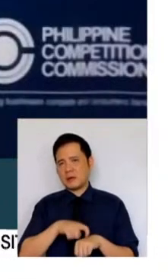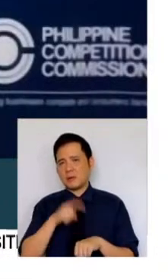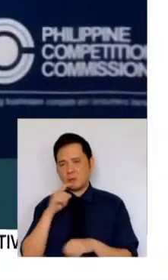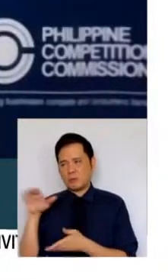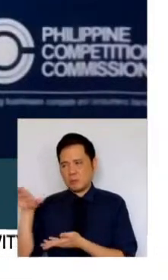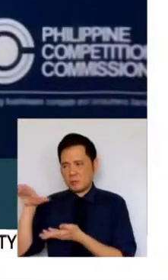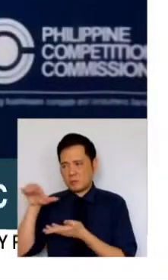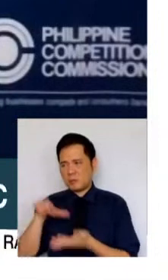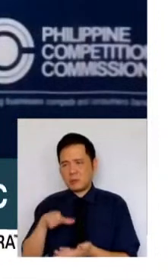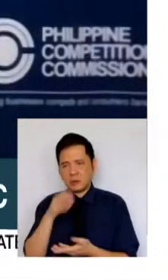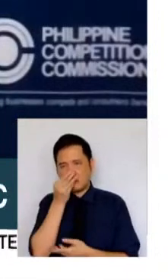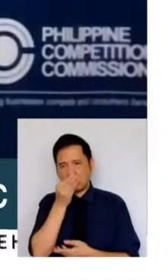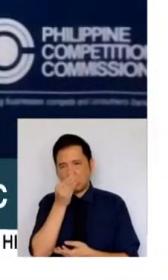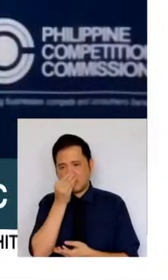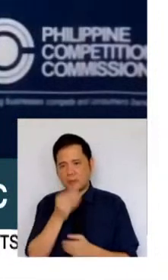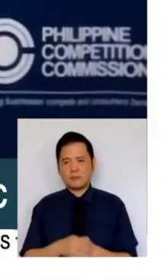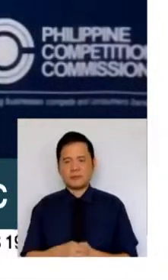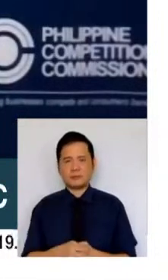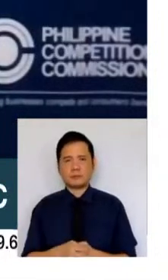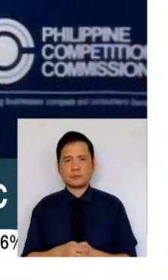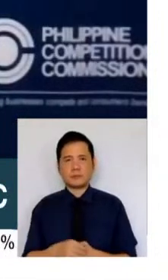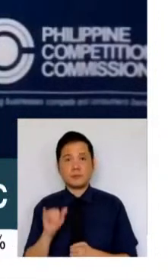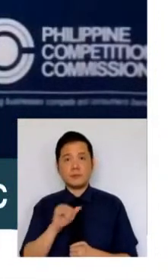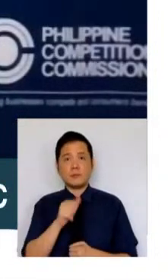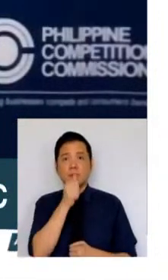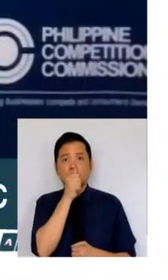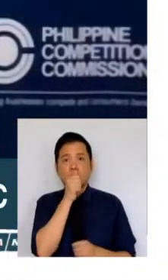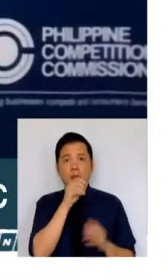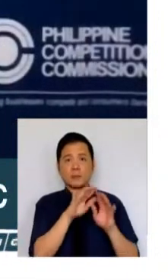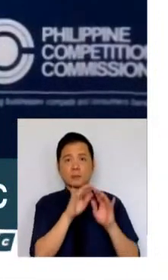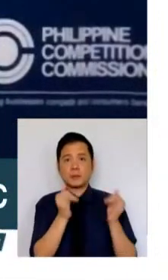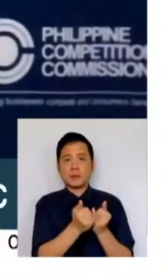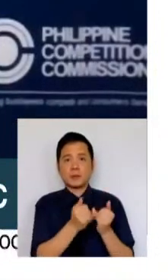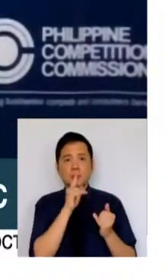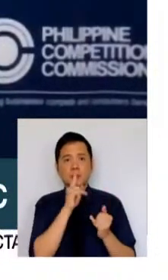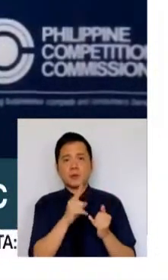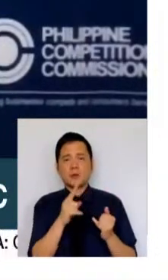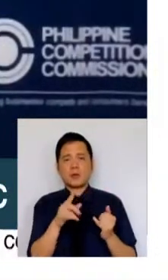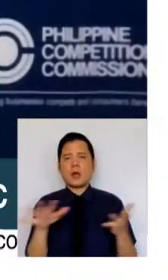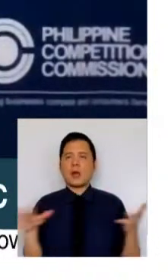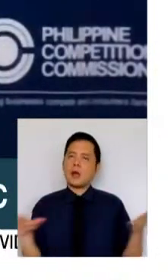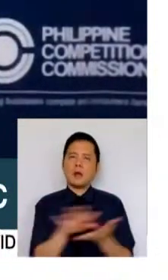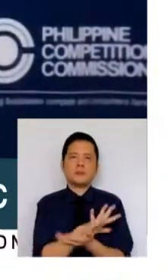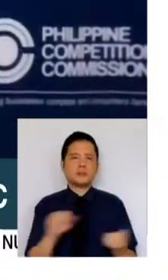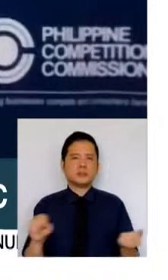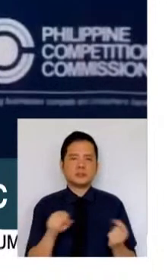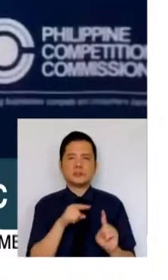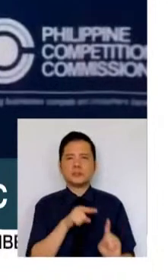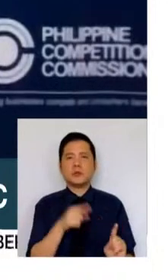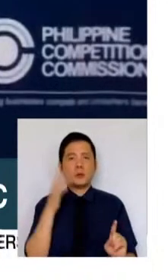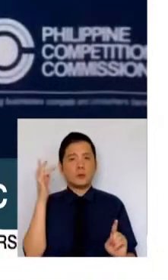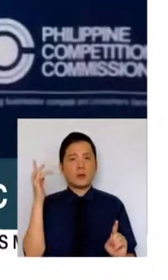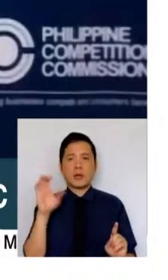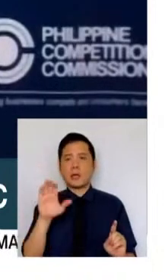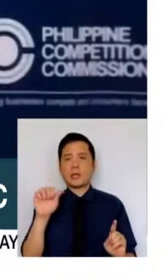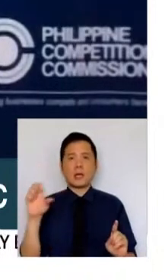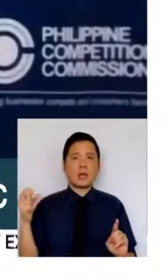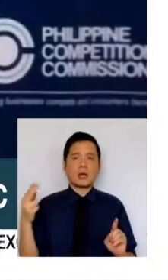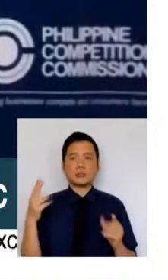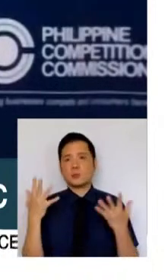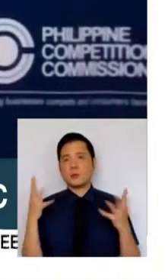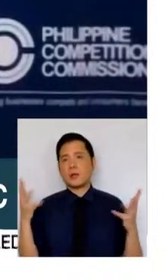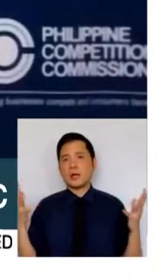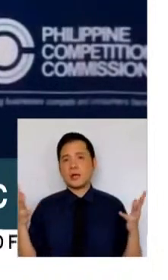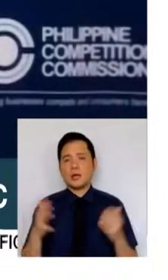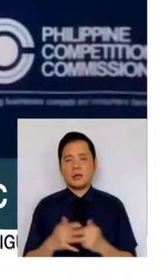the private sector is also awash with the pandemic with cash. So, for example, I think